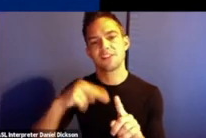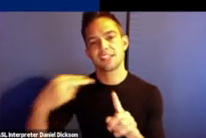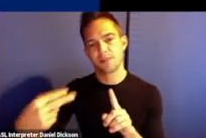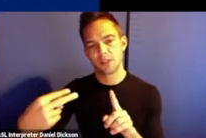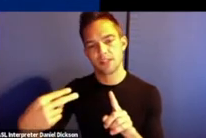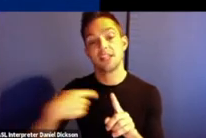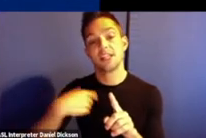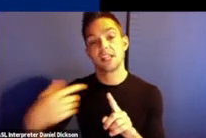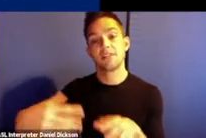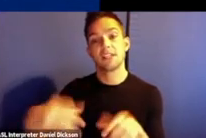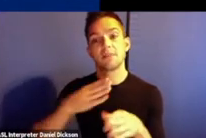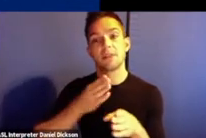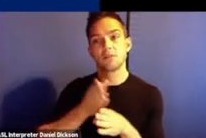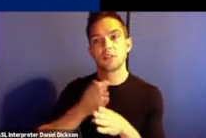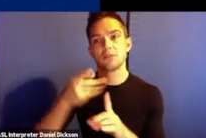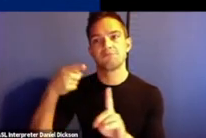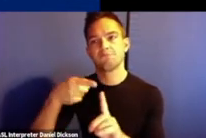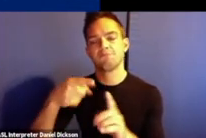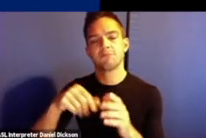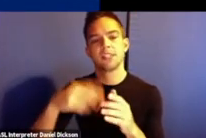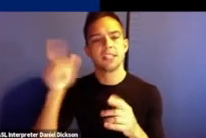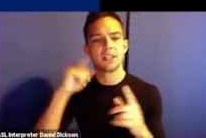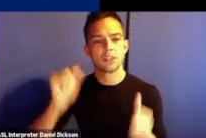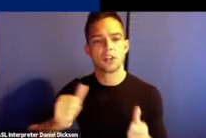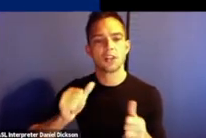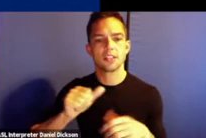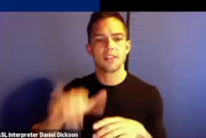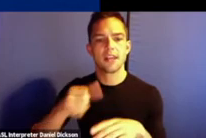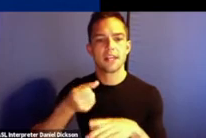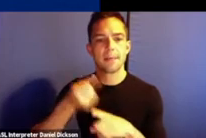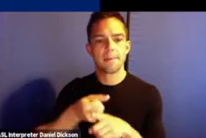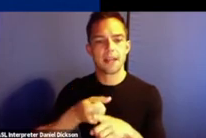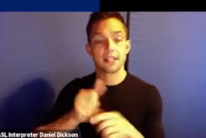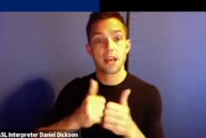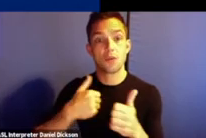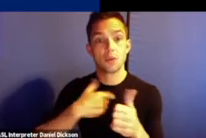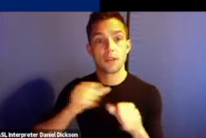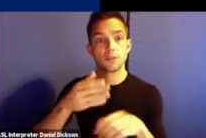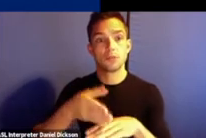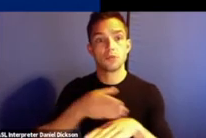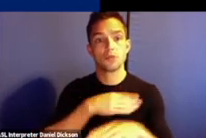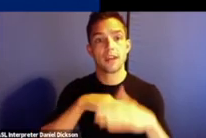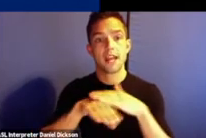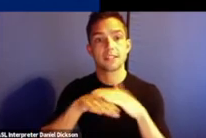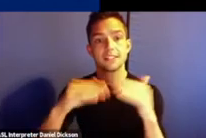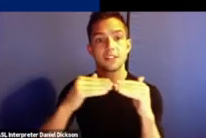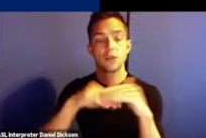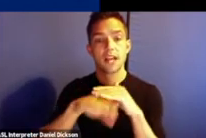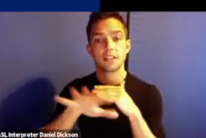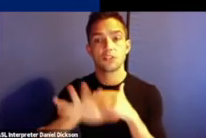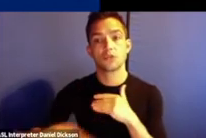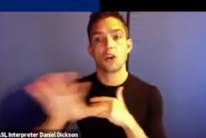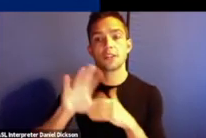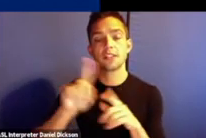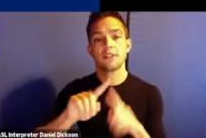I've taken my career to really focus on hearing loss and that impact and how we can really improve access and equal access across